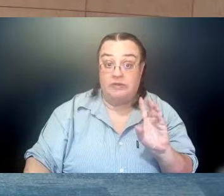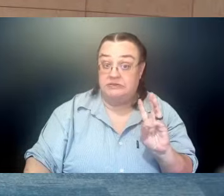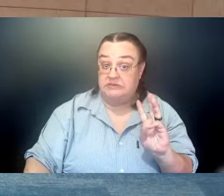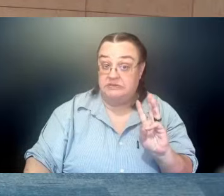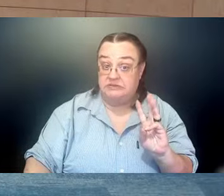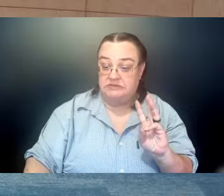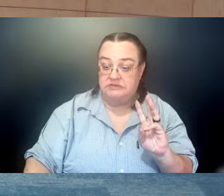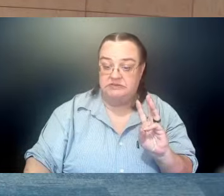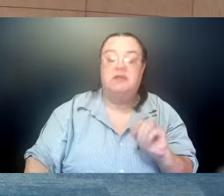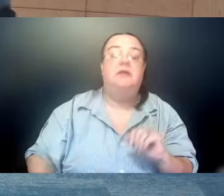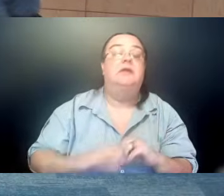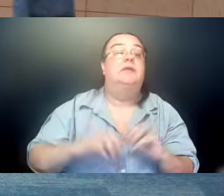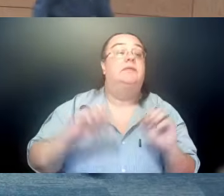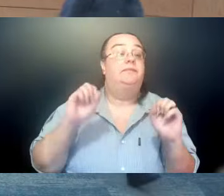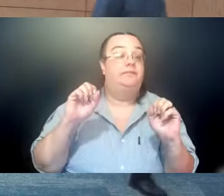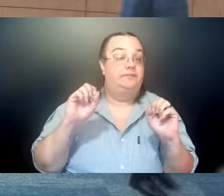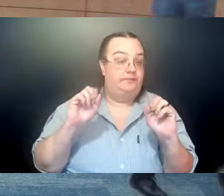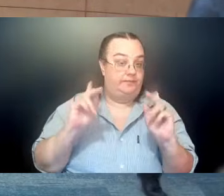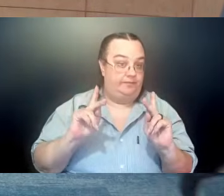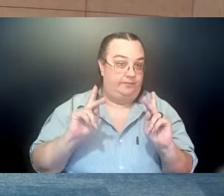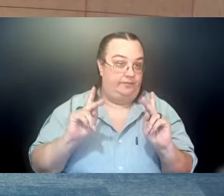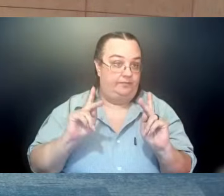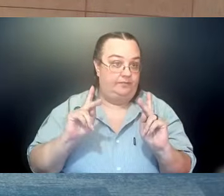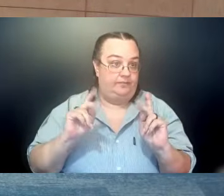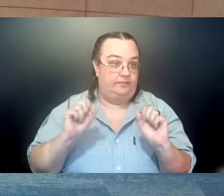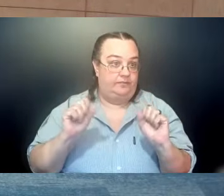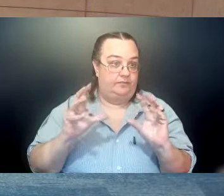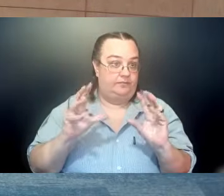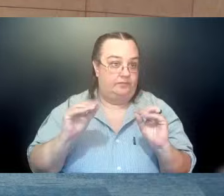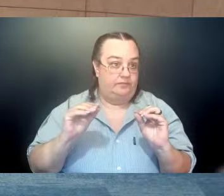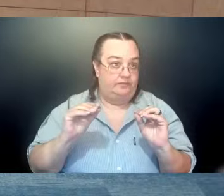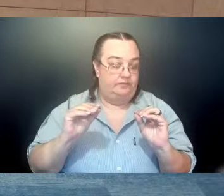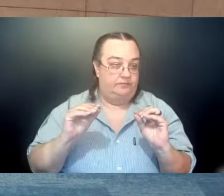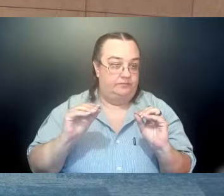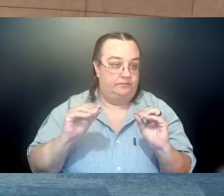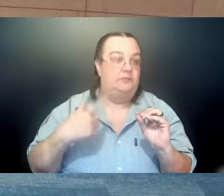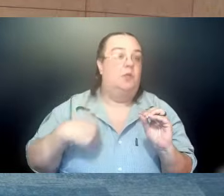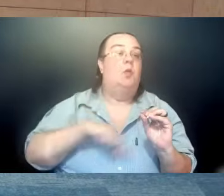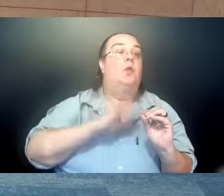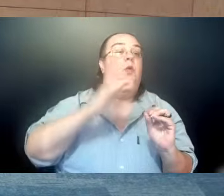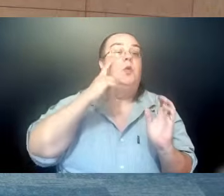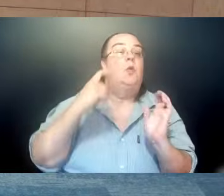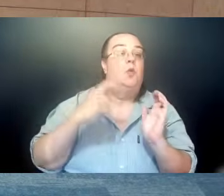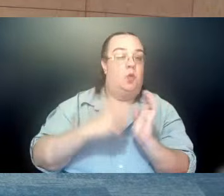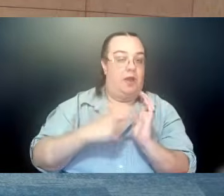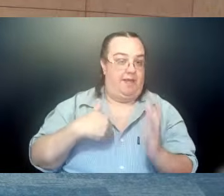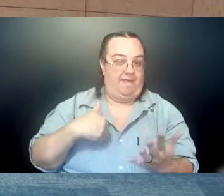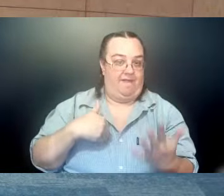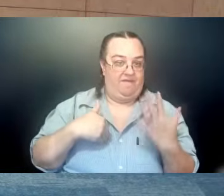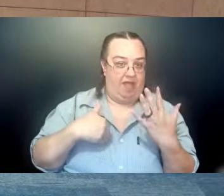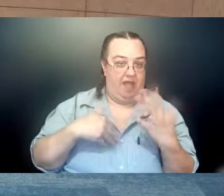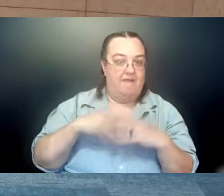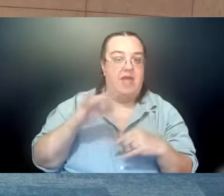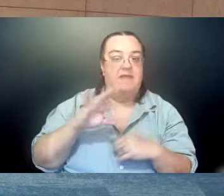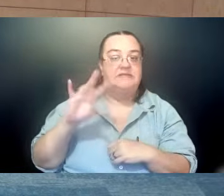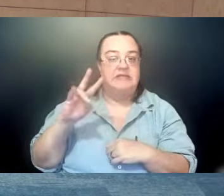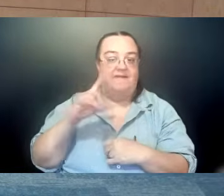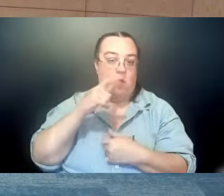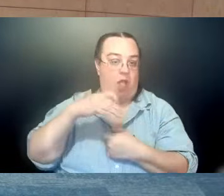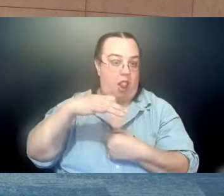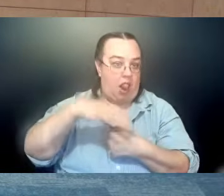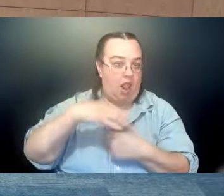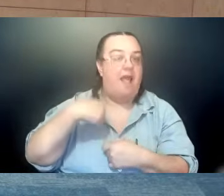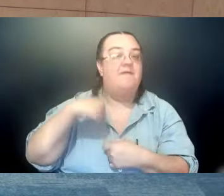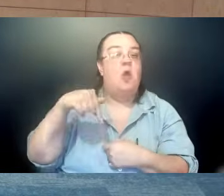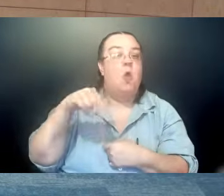Okay. So we will, recognizing there are 5 of the 7 elected officials present, there's a quorum sufficient